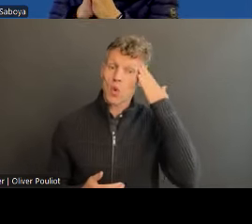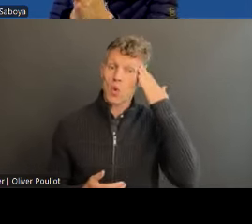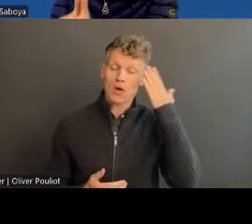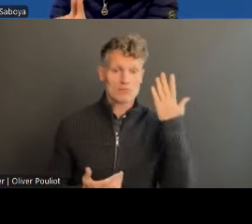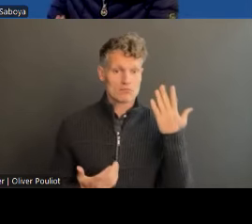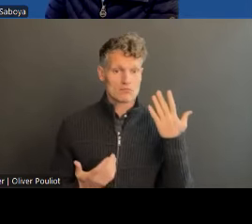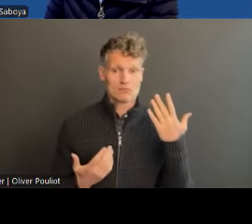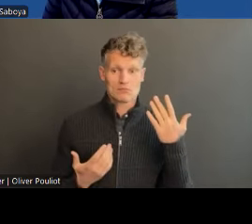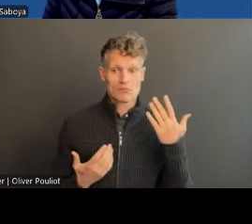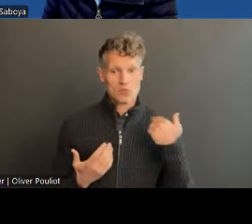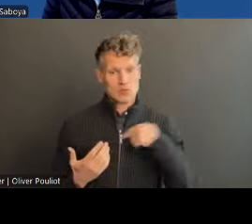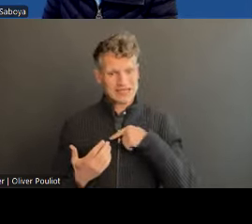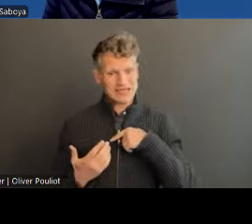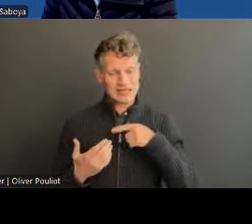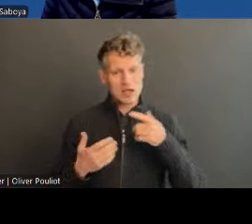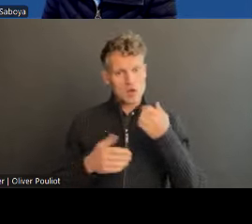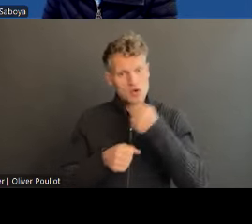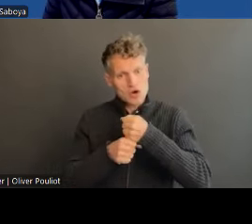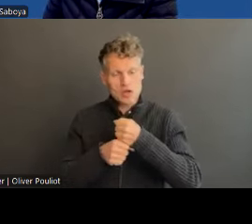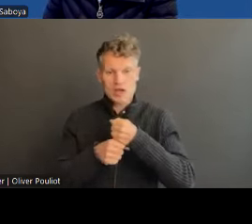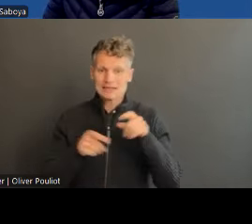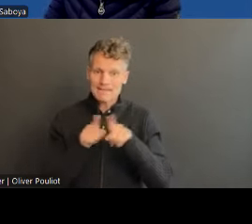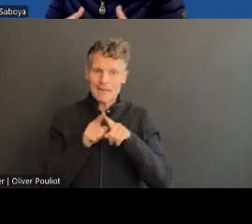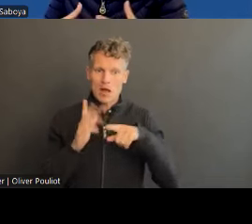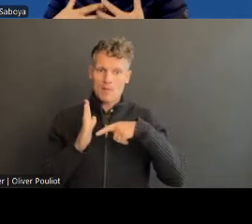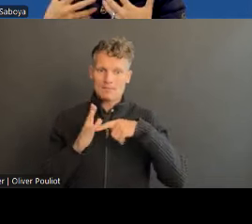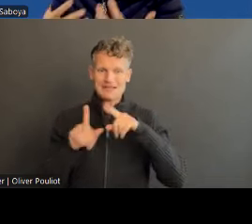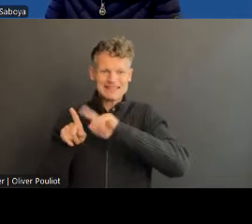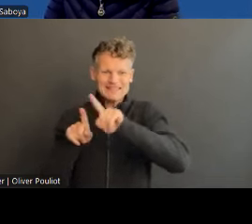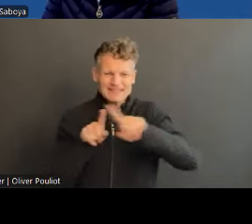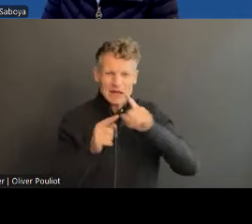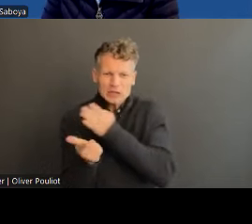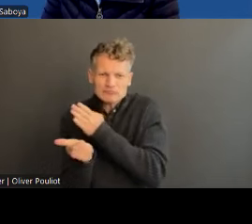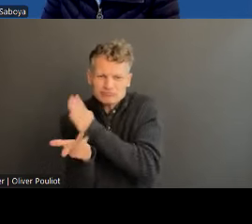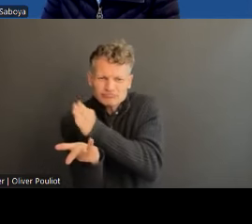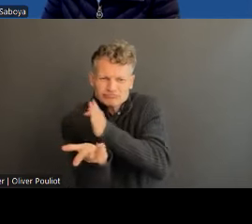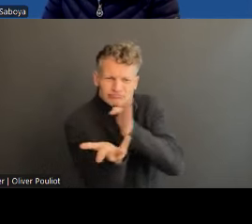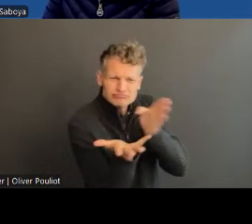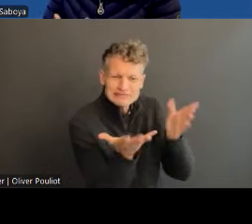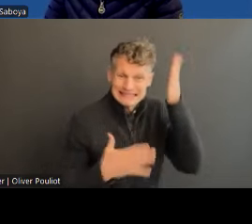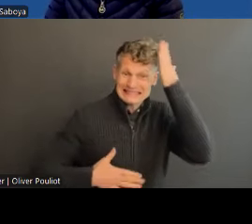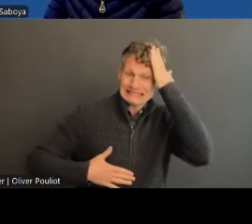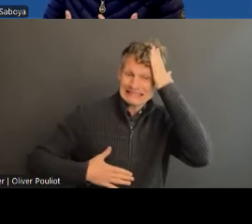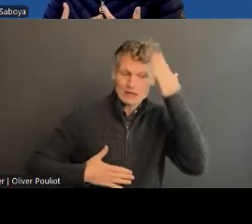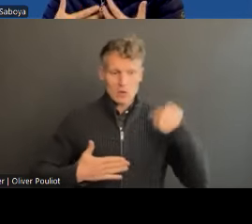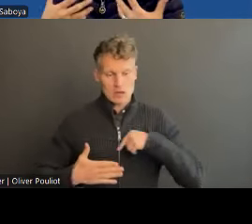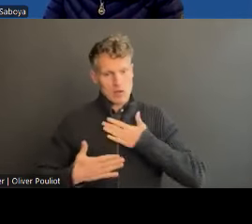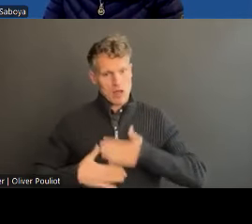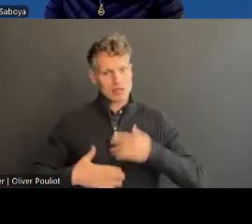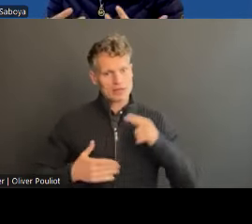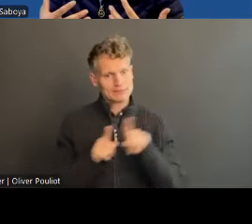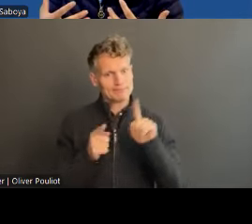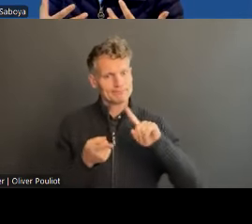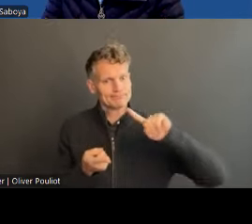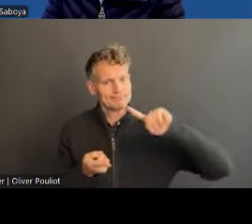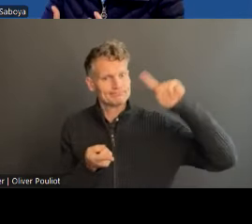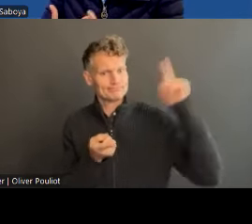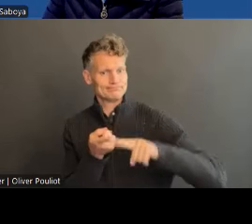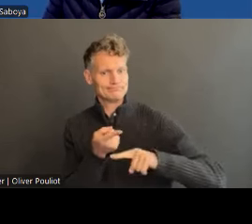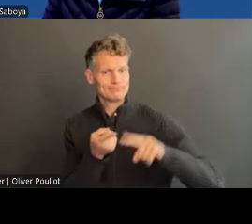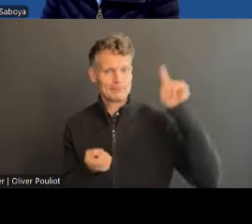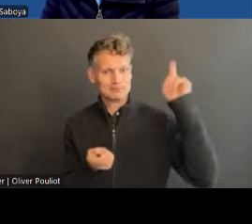working on specific programs for the elimination of diseases, but what we are proposing here is to put an additional